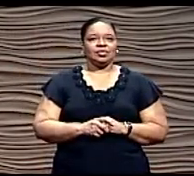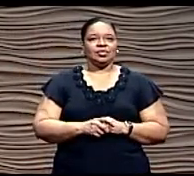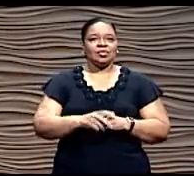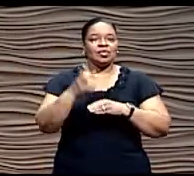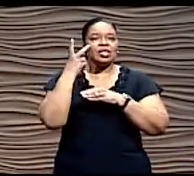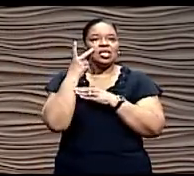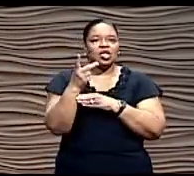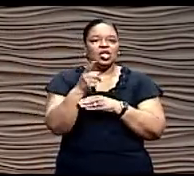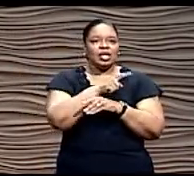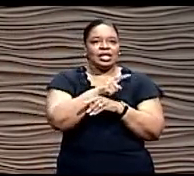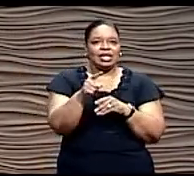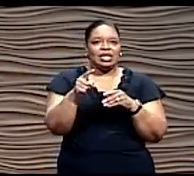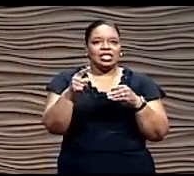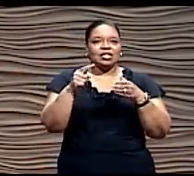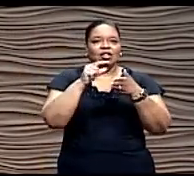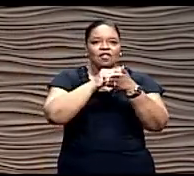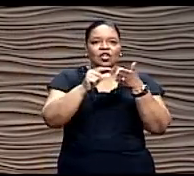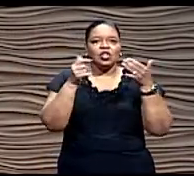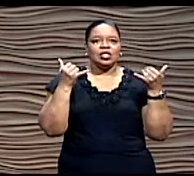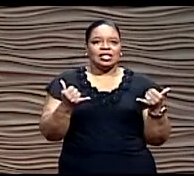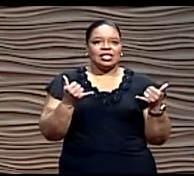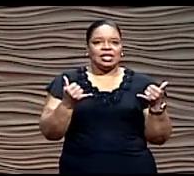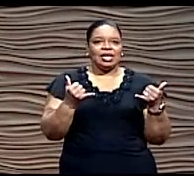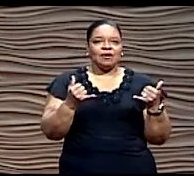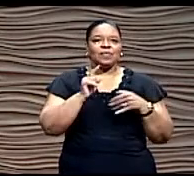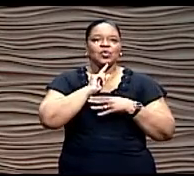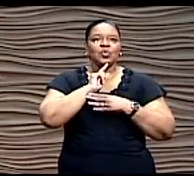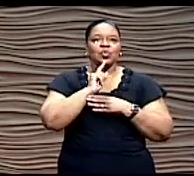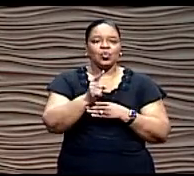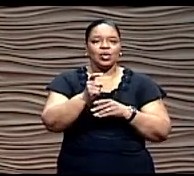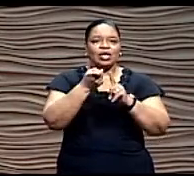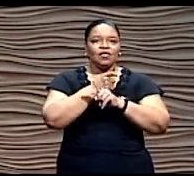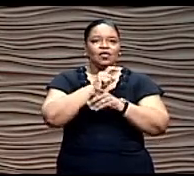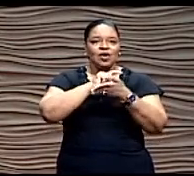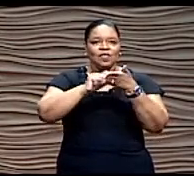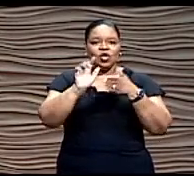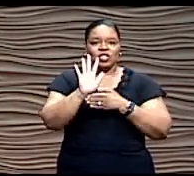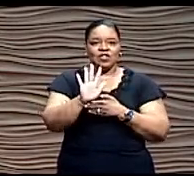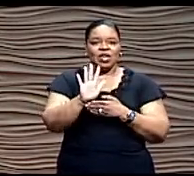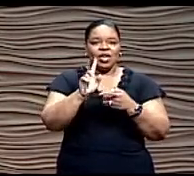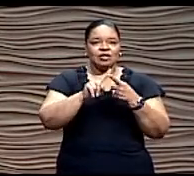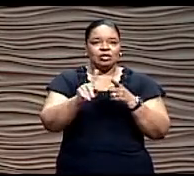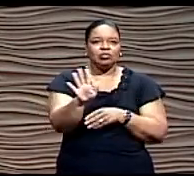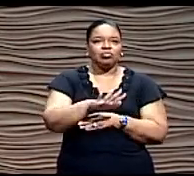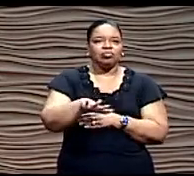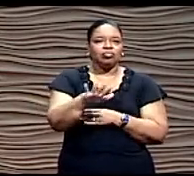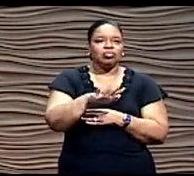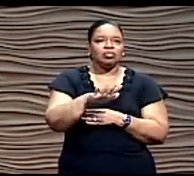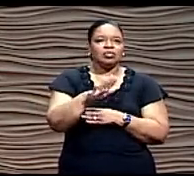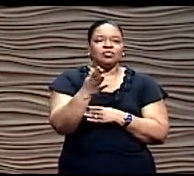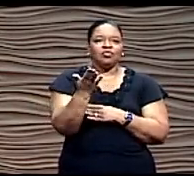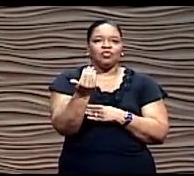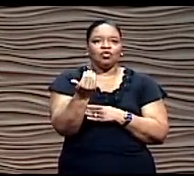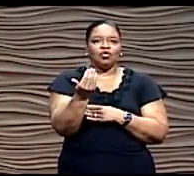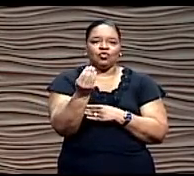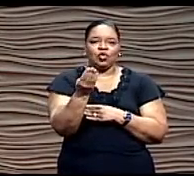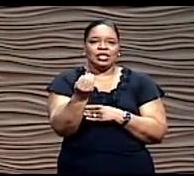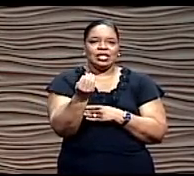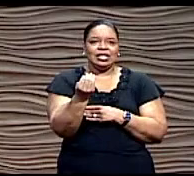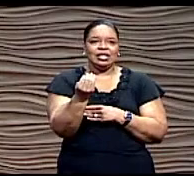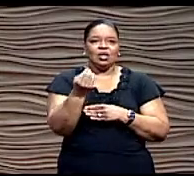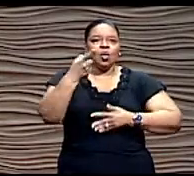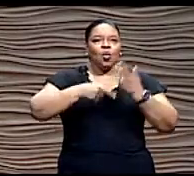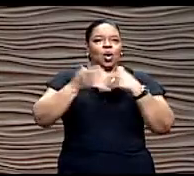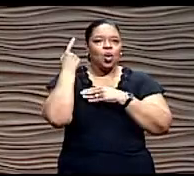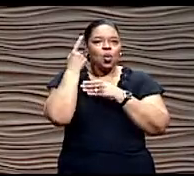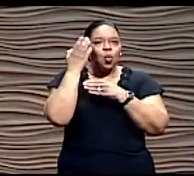Look at these verses now, really from verse 5 to around verse 14 at what's going to happen.